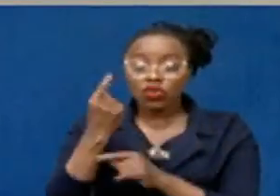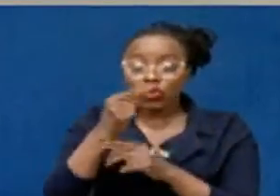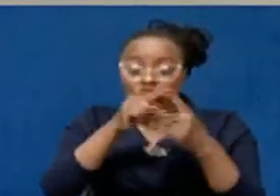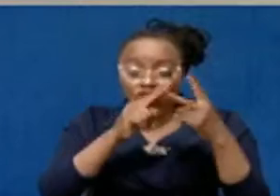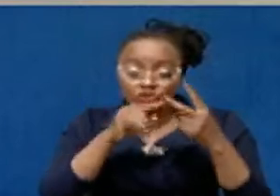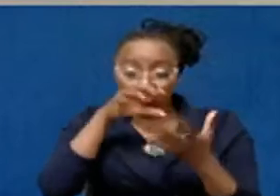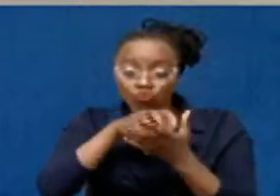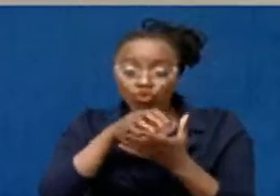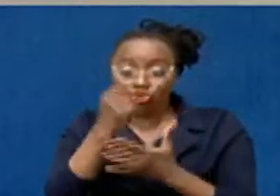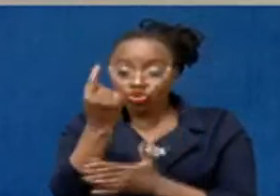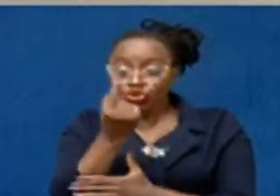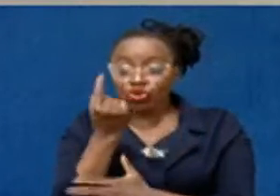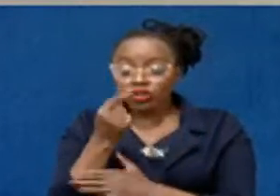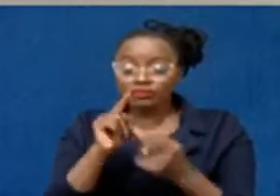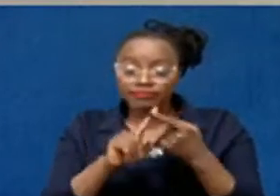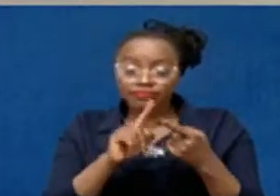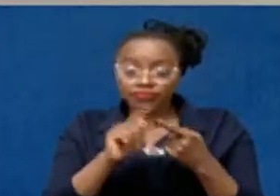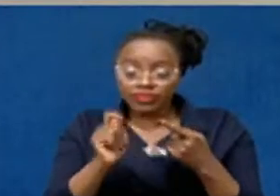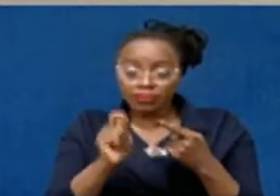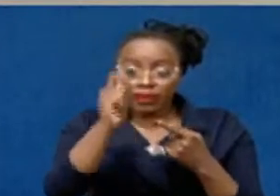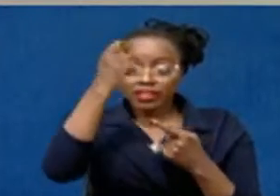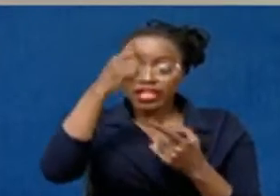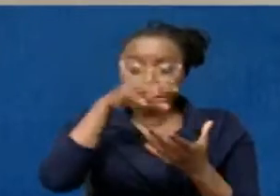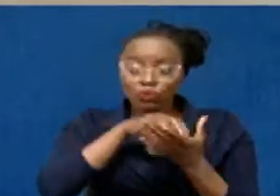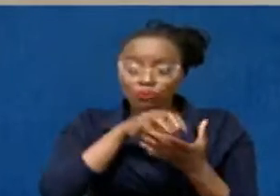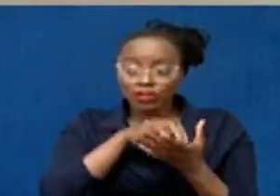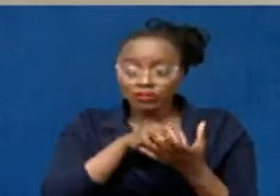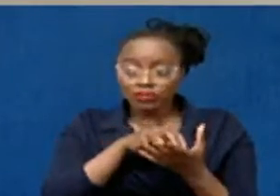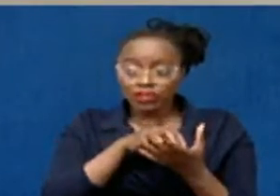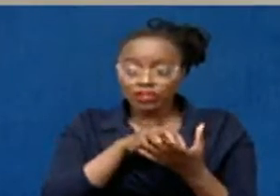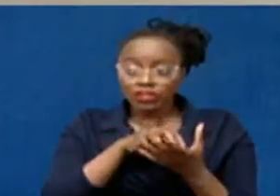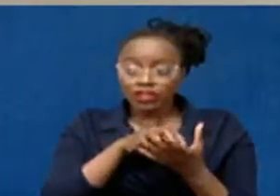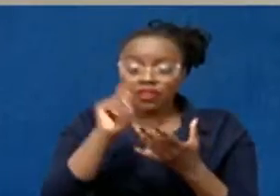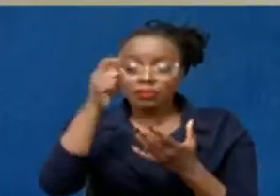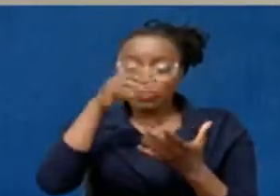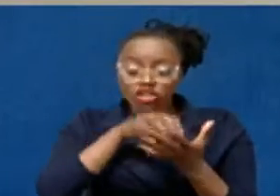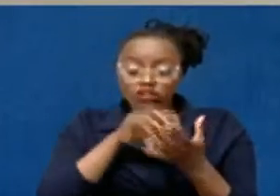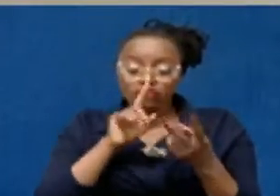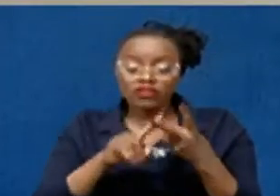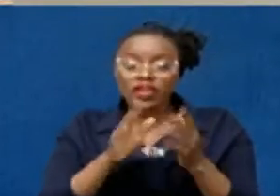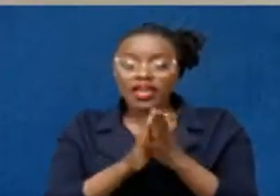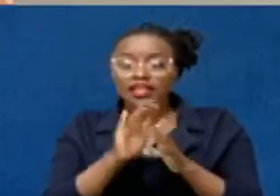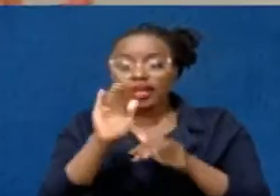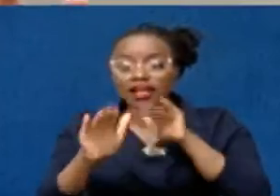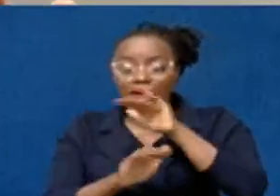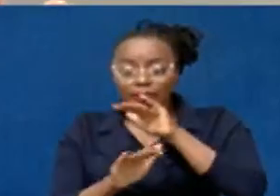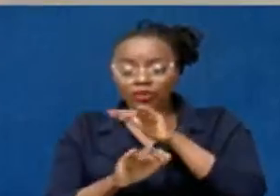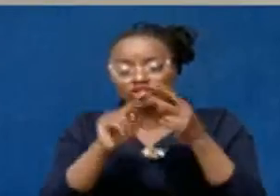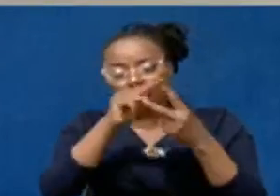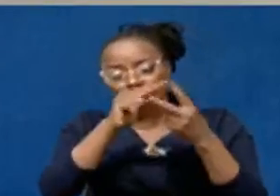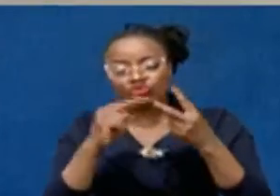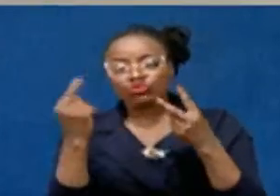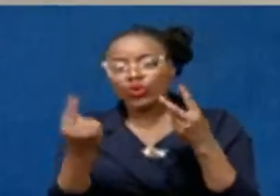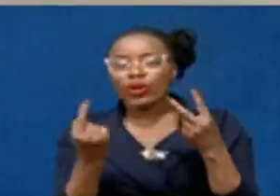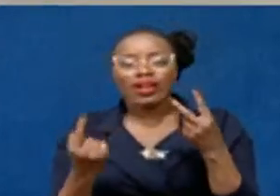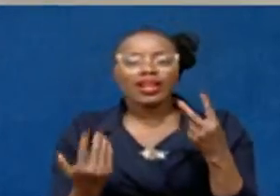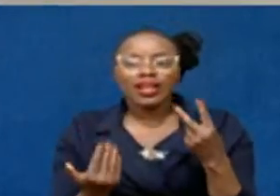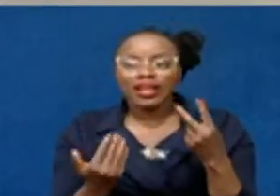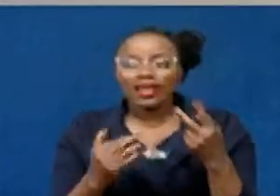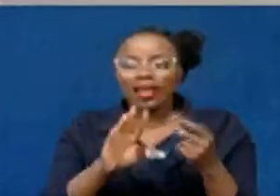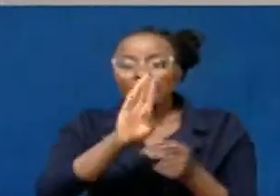two positions here, the presidential seat and the running mate. Two only.